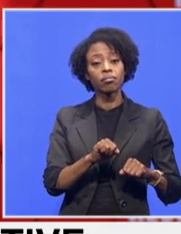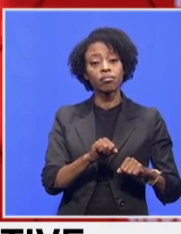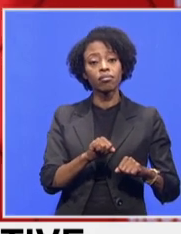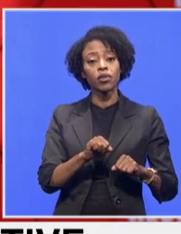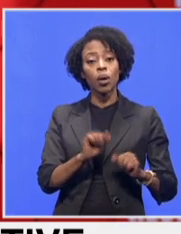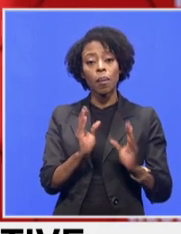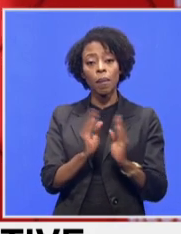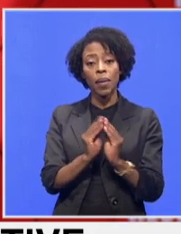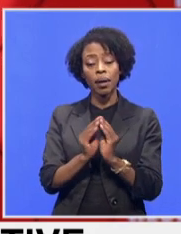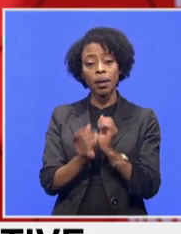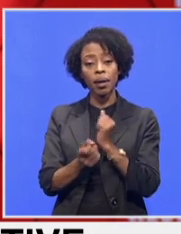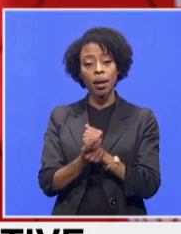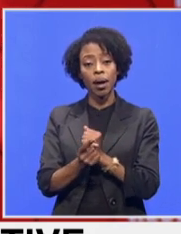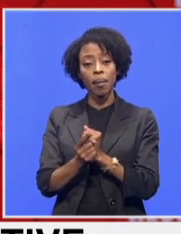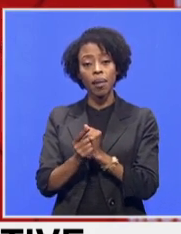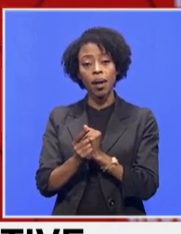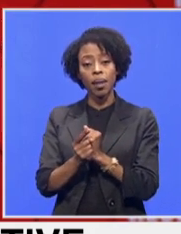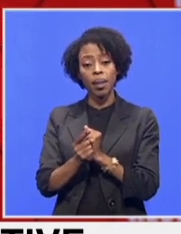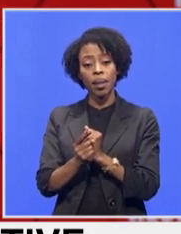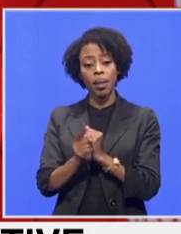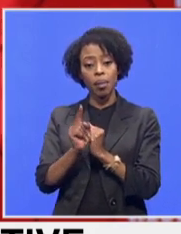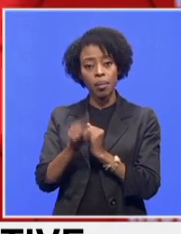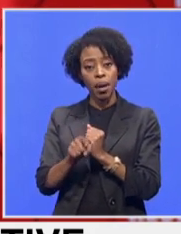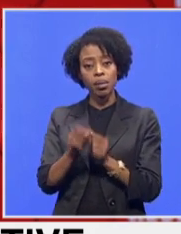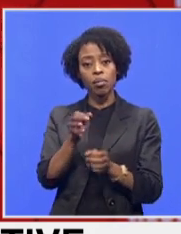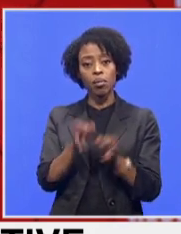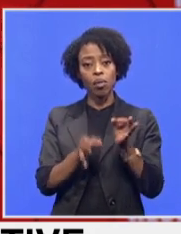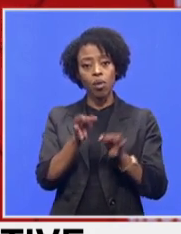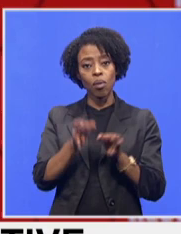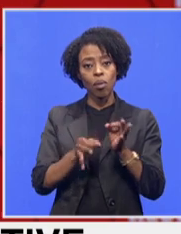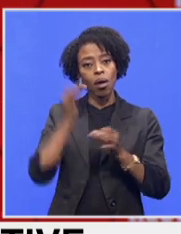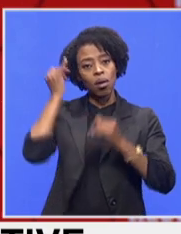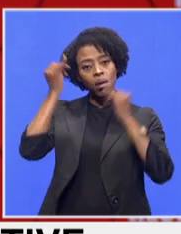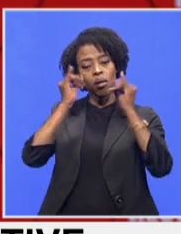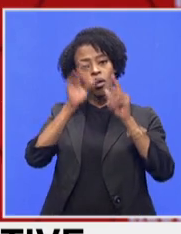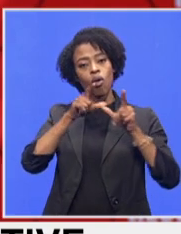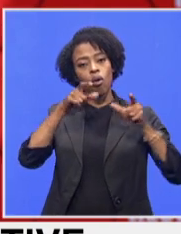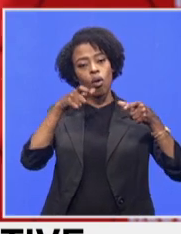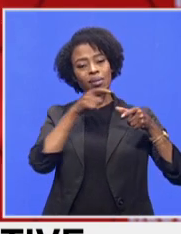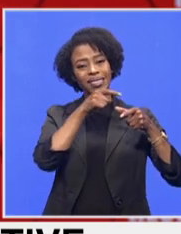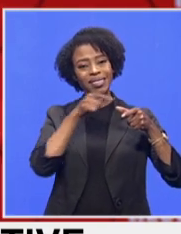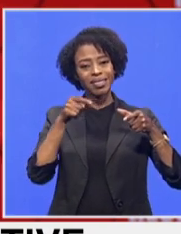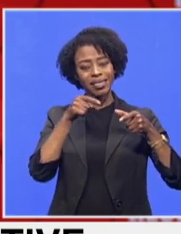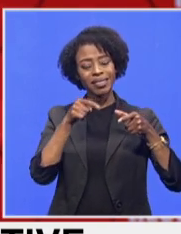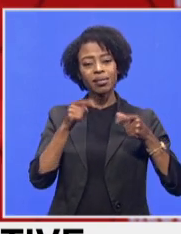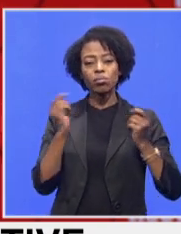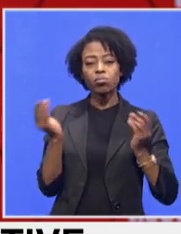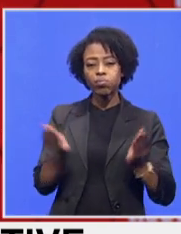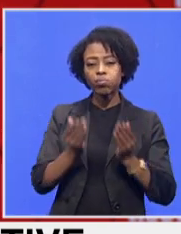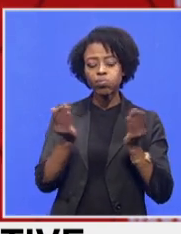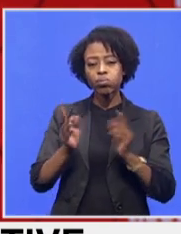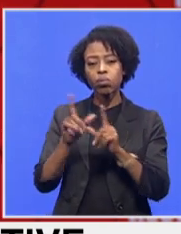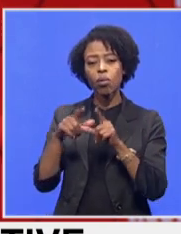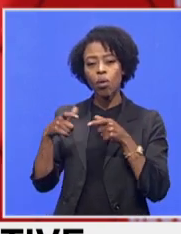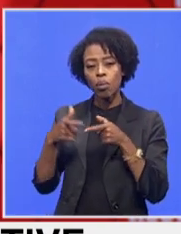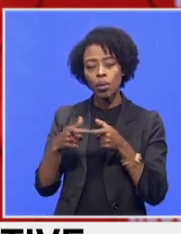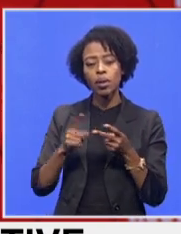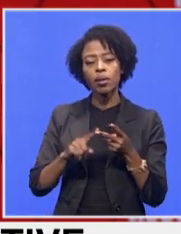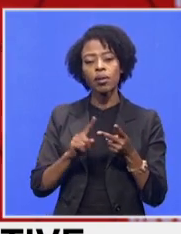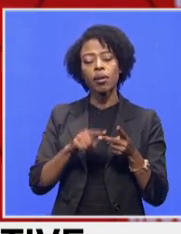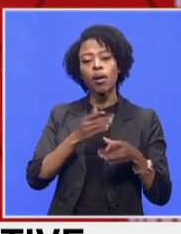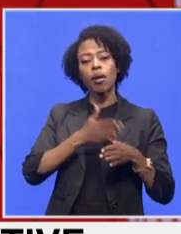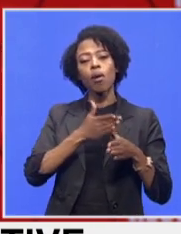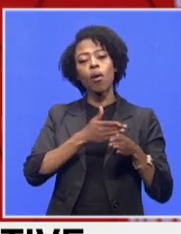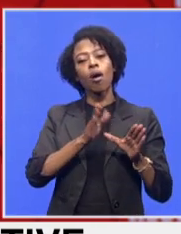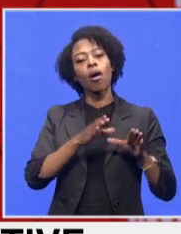reconvene the Political and Ideological Commission the campaigns committee, the working